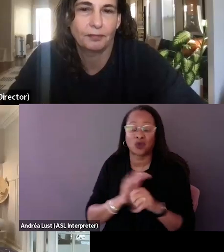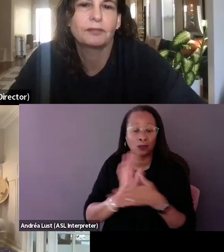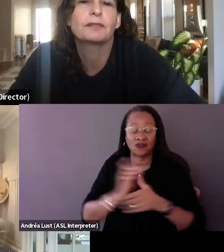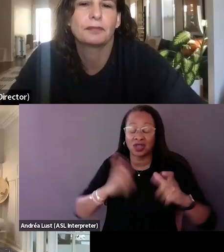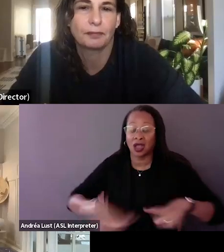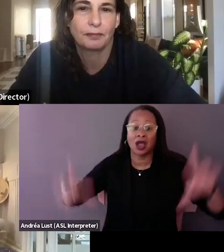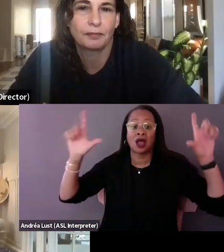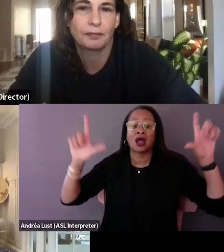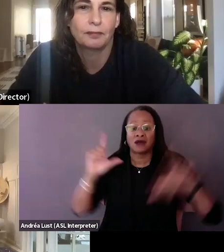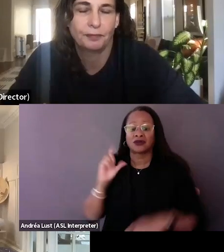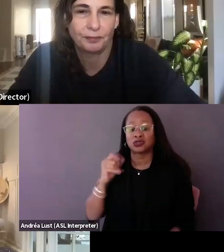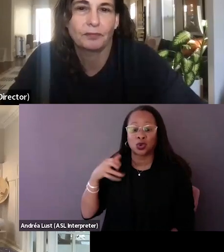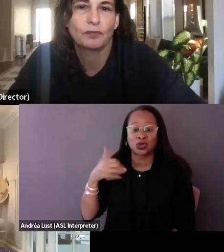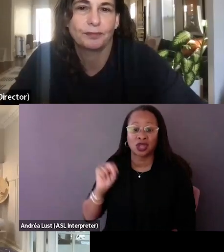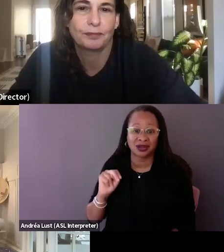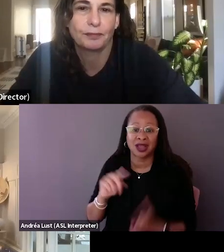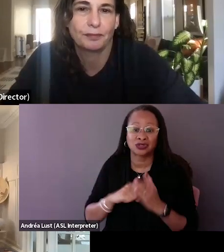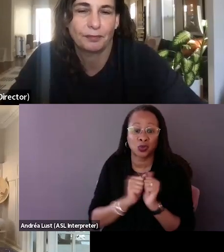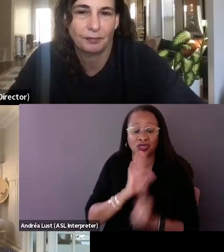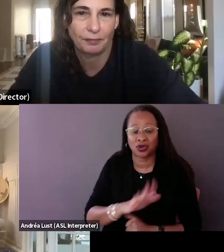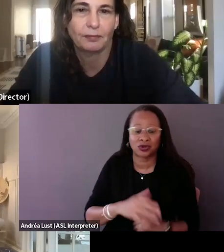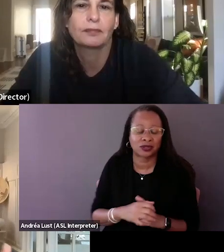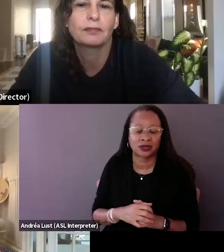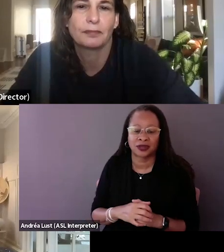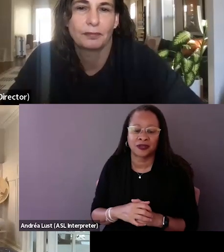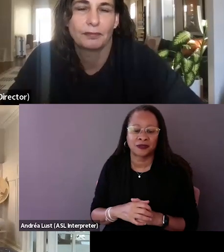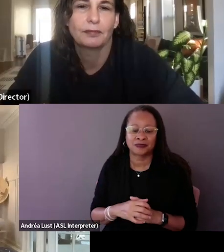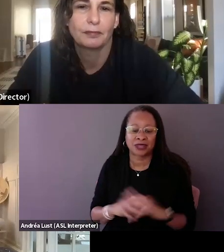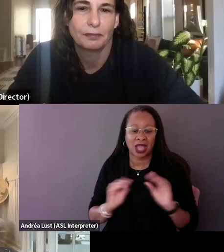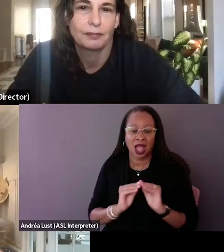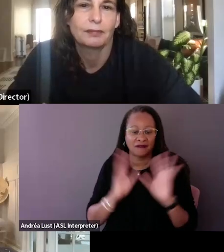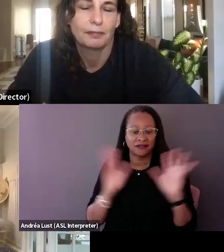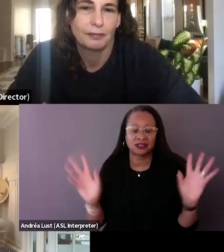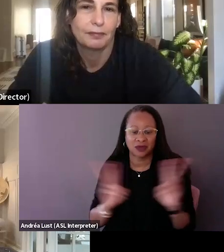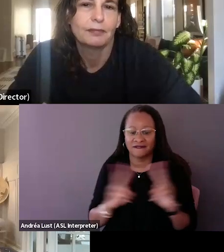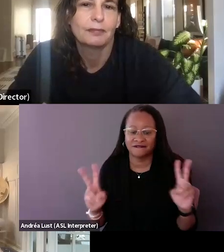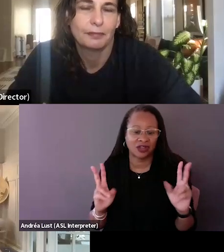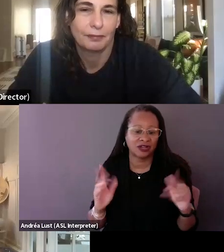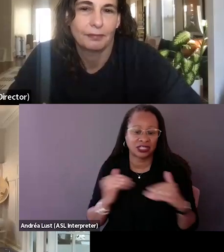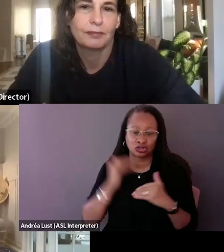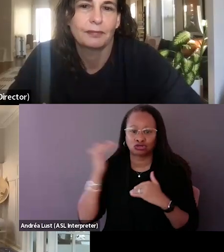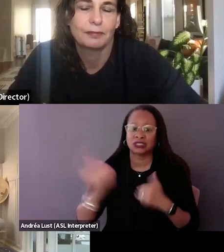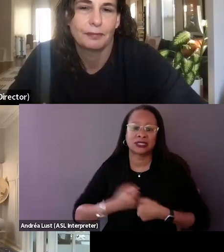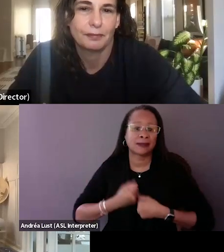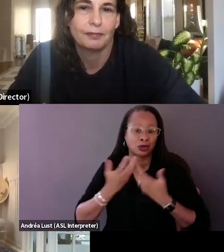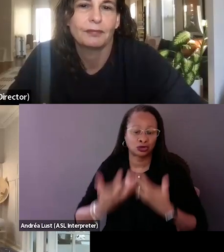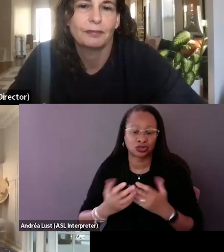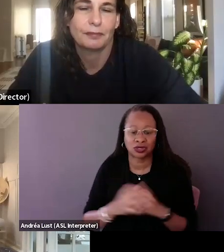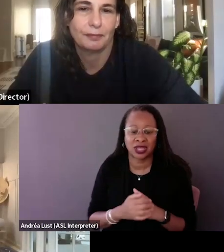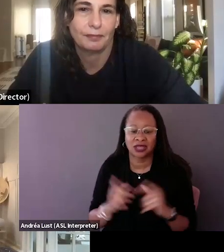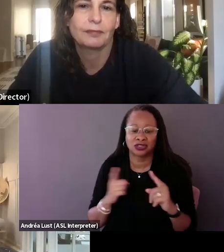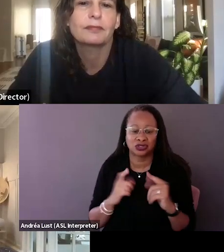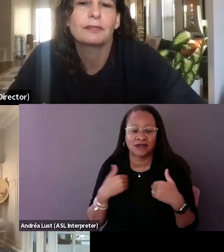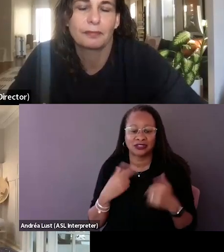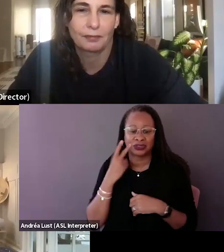for So-yeon, for example, I'll start with her. She was obviously extremely emotional just having to see